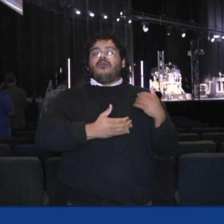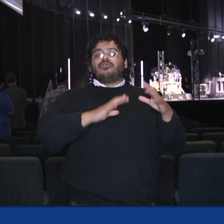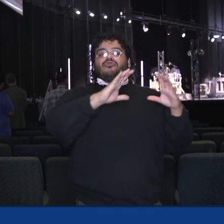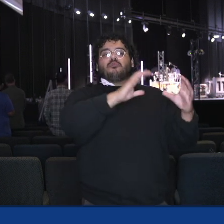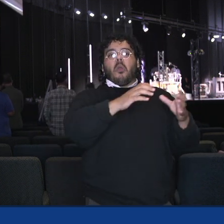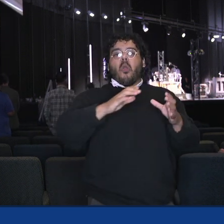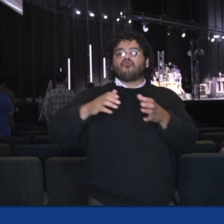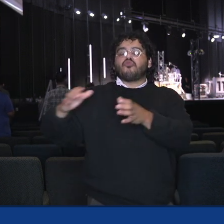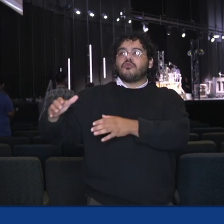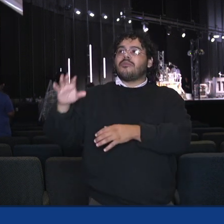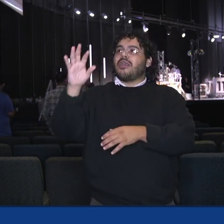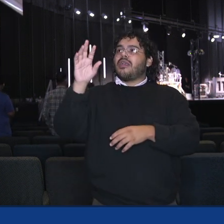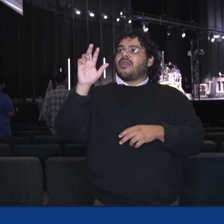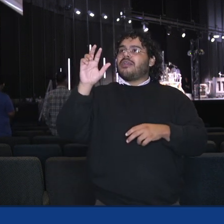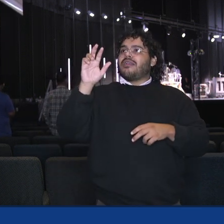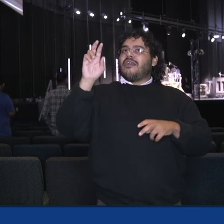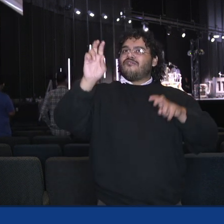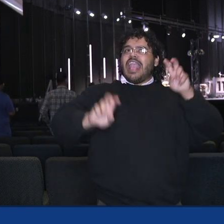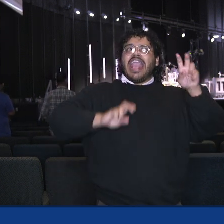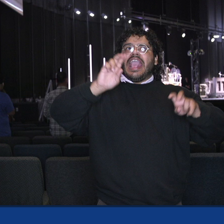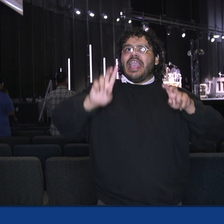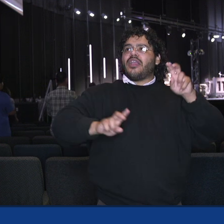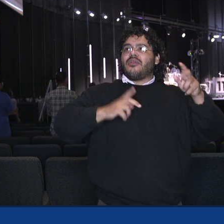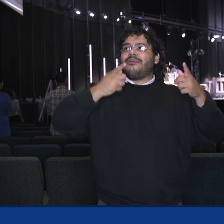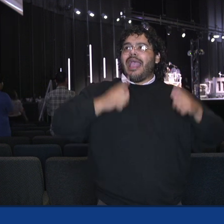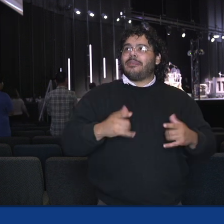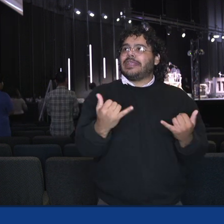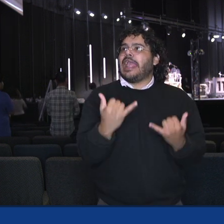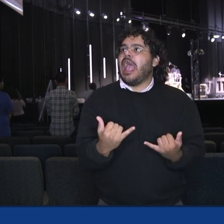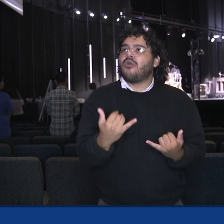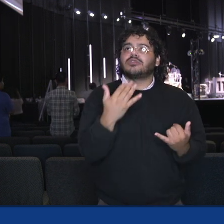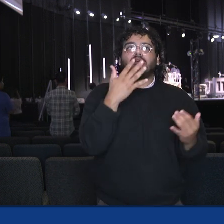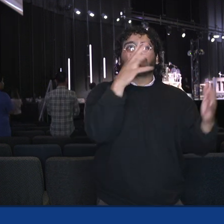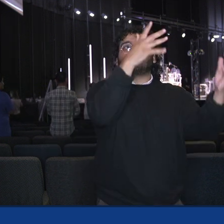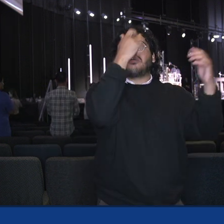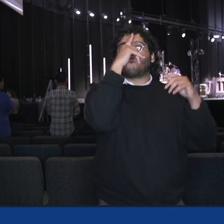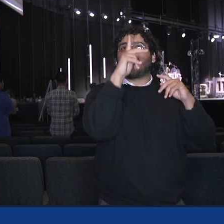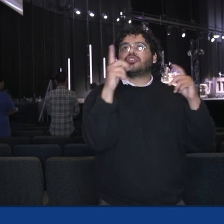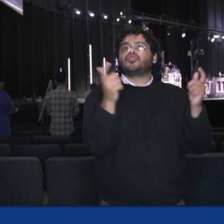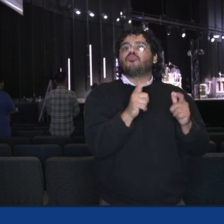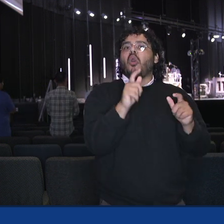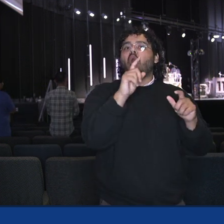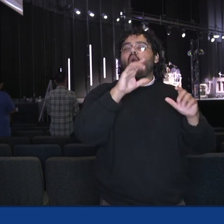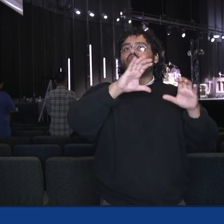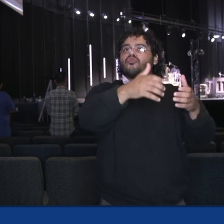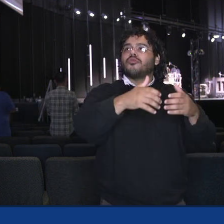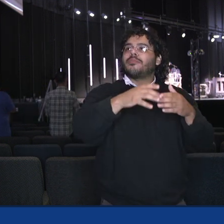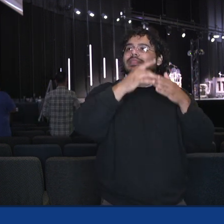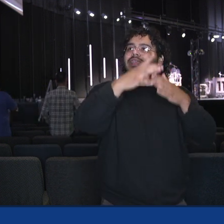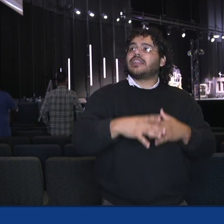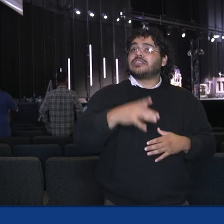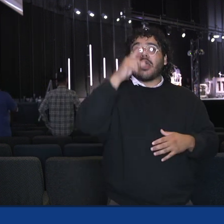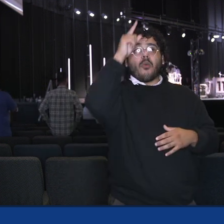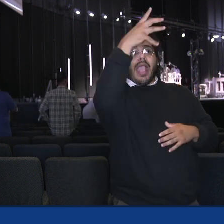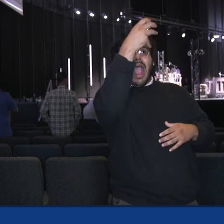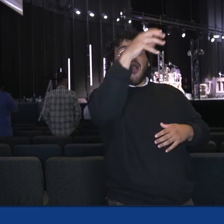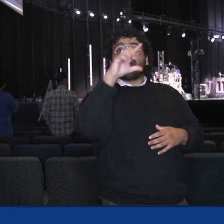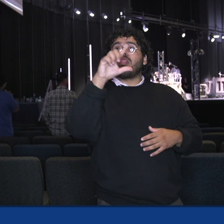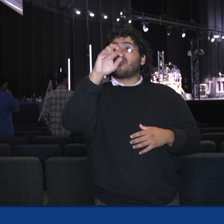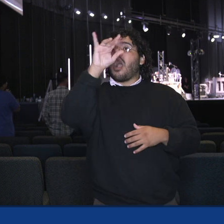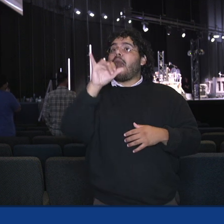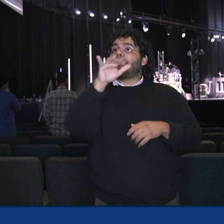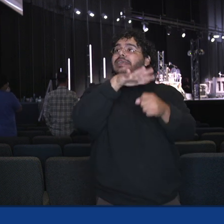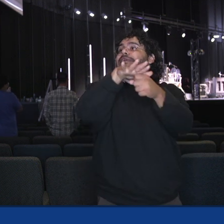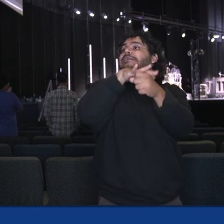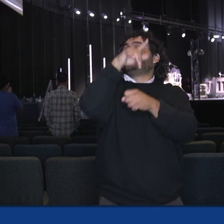going on. Can you guys give a hand to all the small group leaders? Yeah. Out in the lobby, we want to invite you to